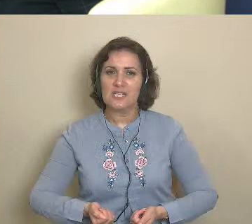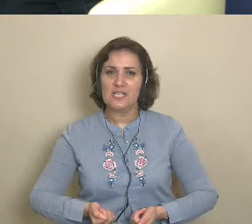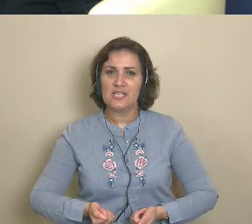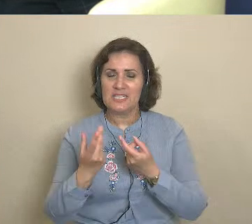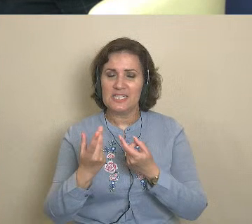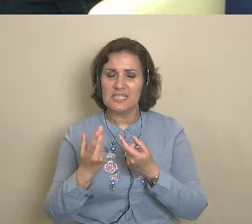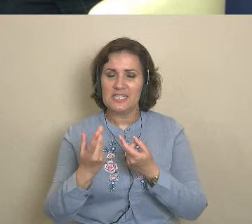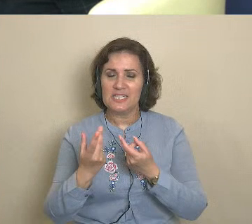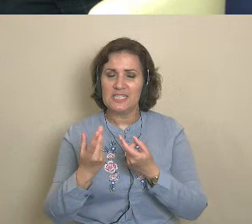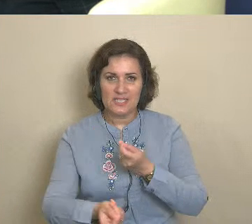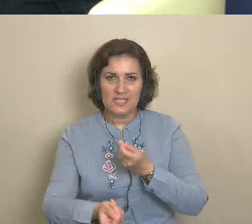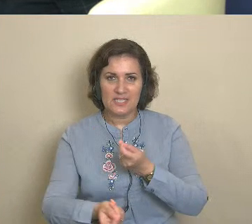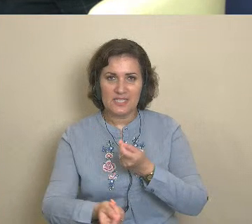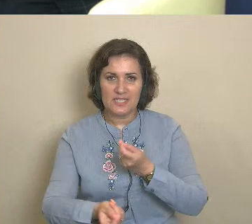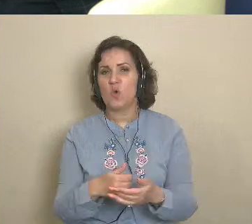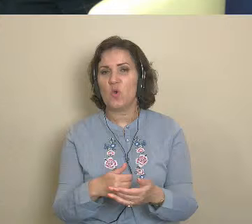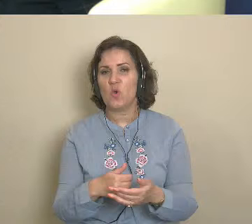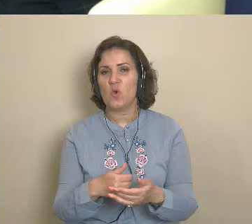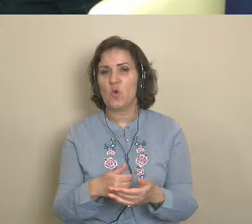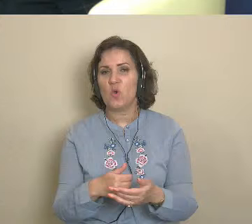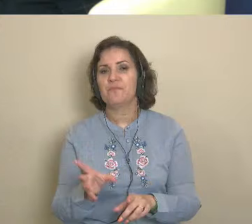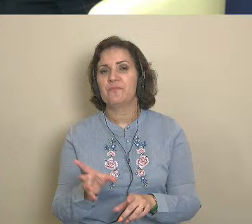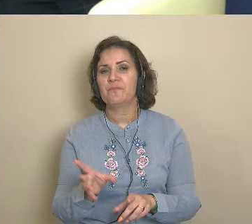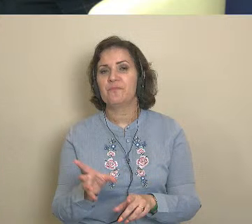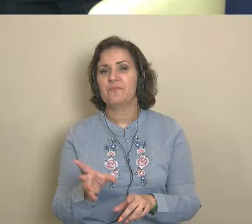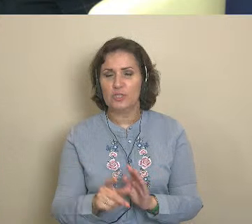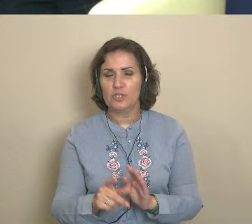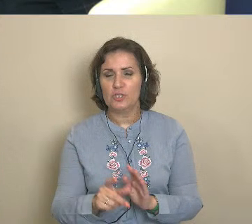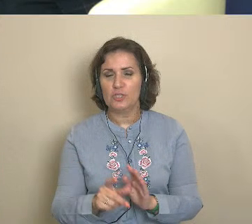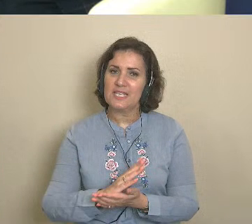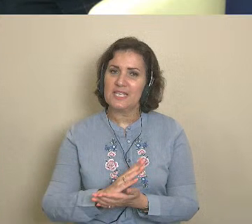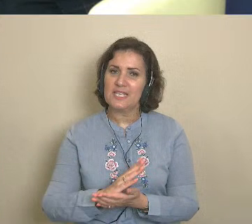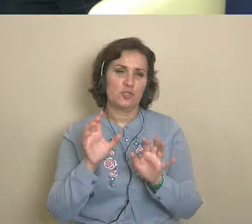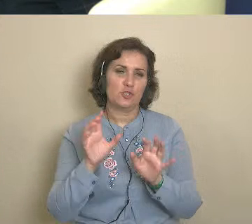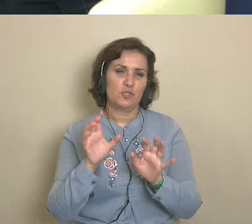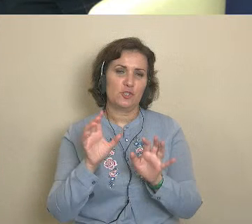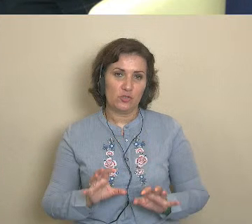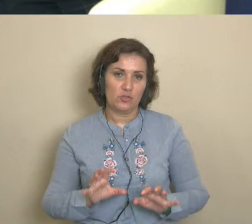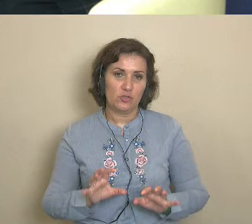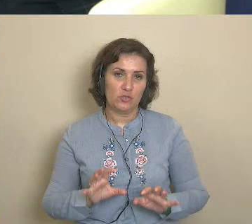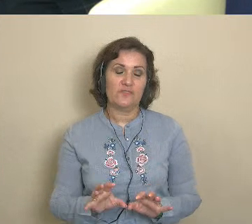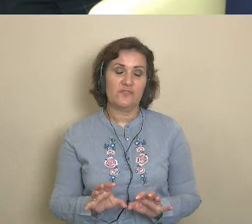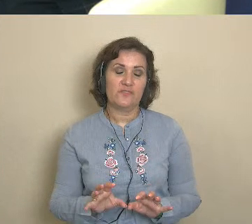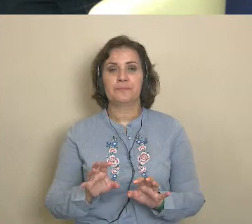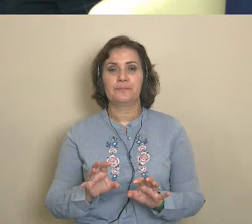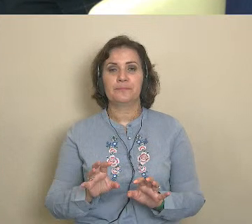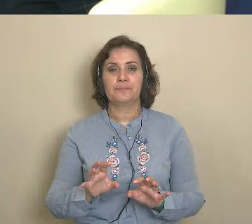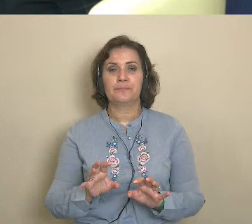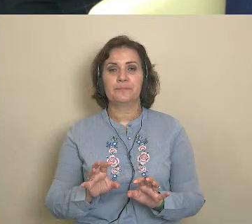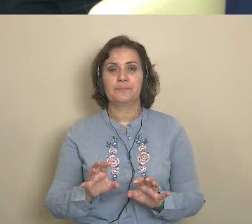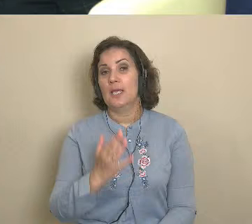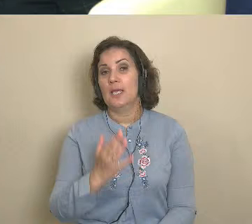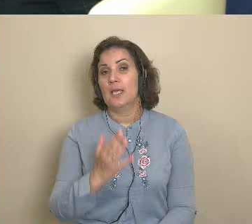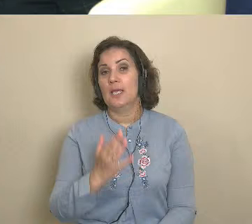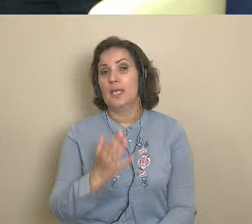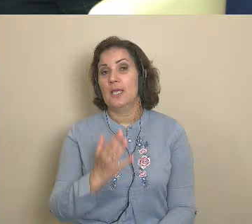webinar as far as the campaigning is concerned, because there are lots of nuances, again, which are brought